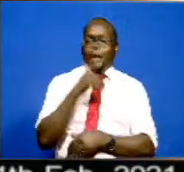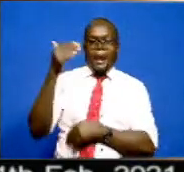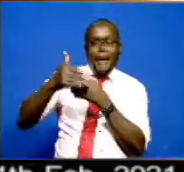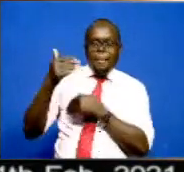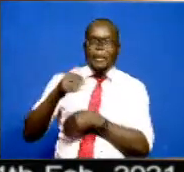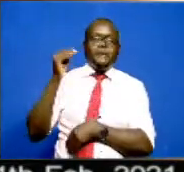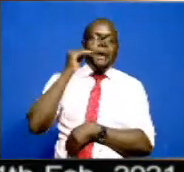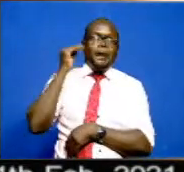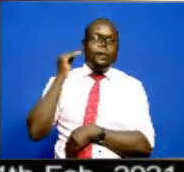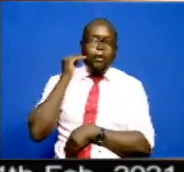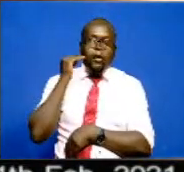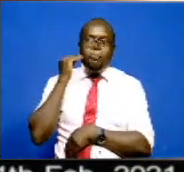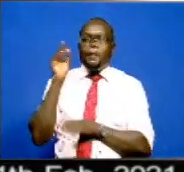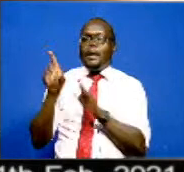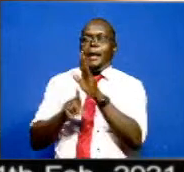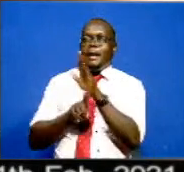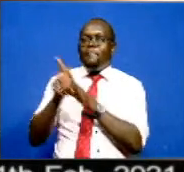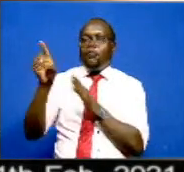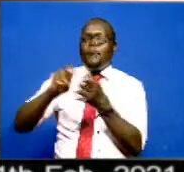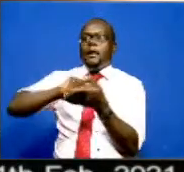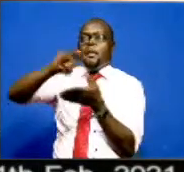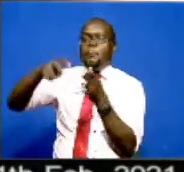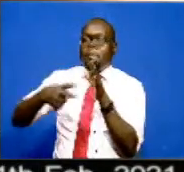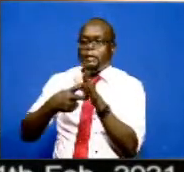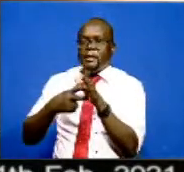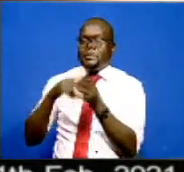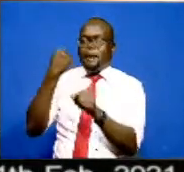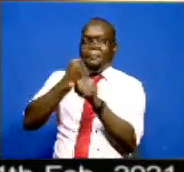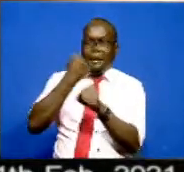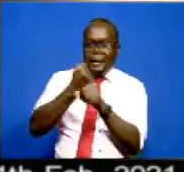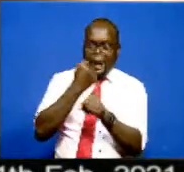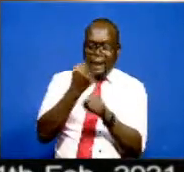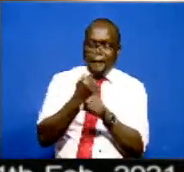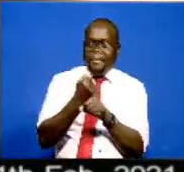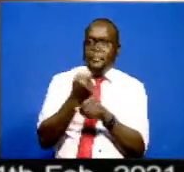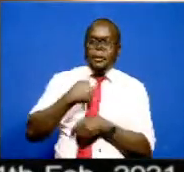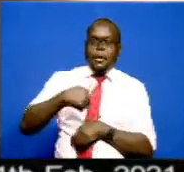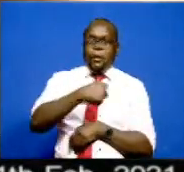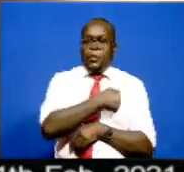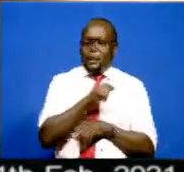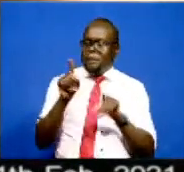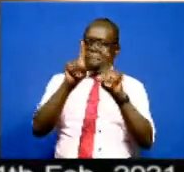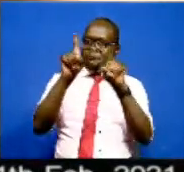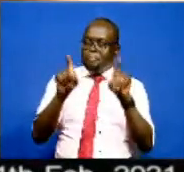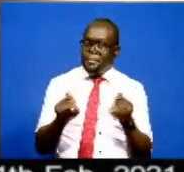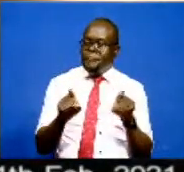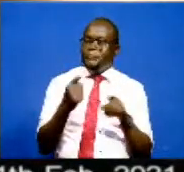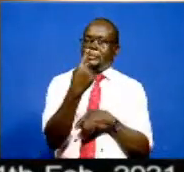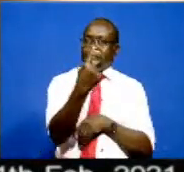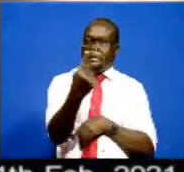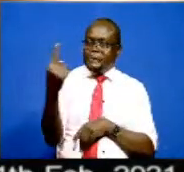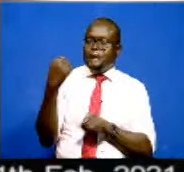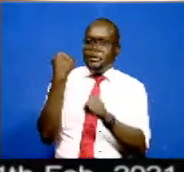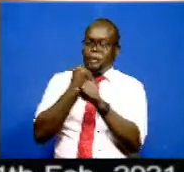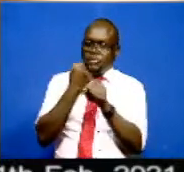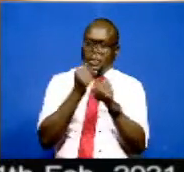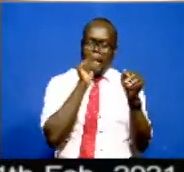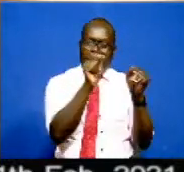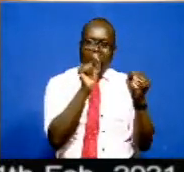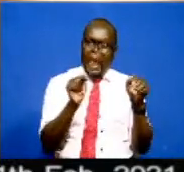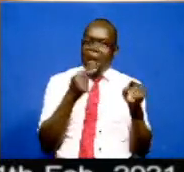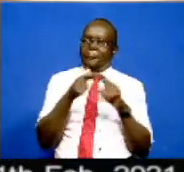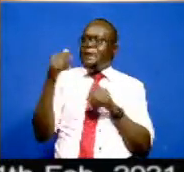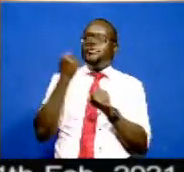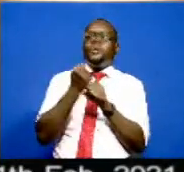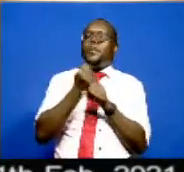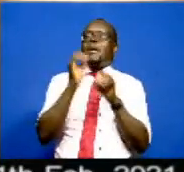constituency, development projects are being done, and we are being questioned that so-and-so is doing A, B, C, D, and you are not